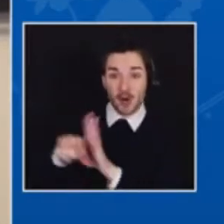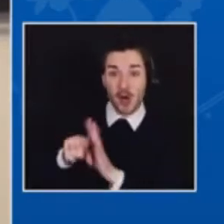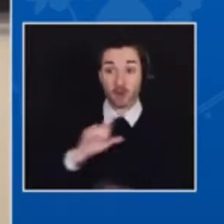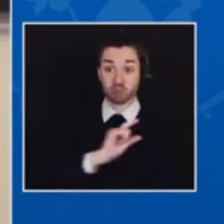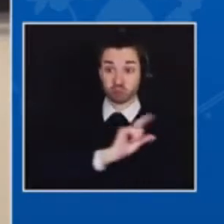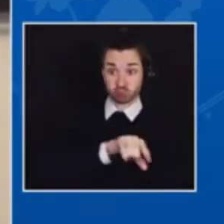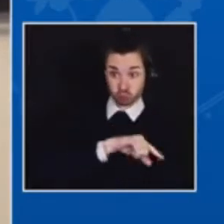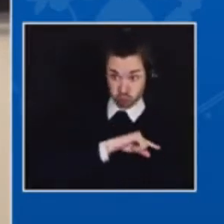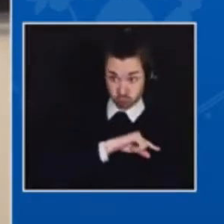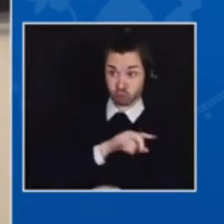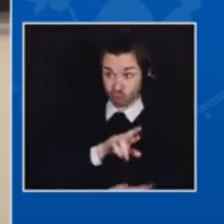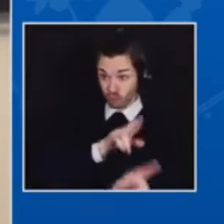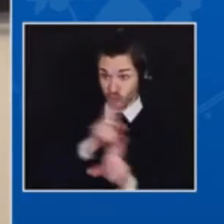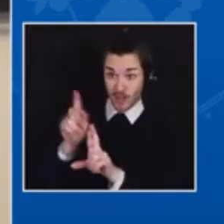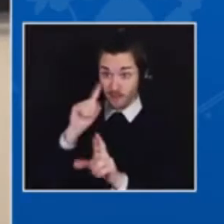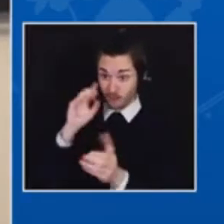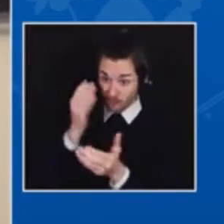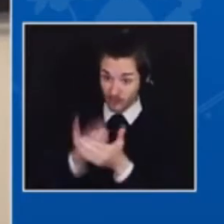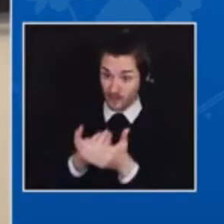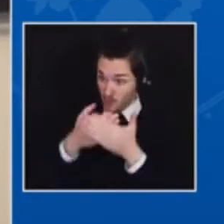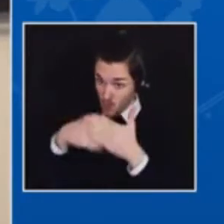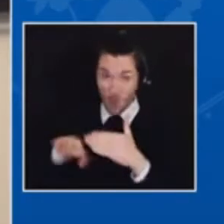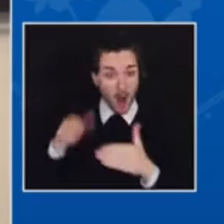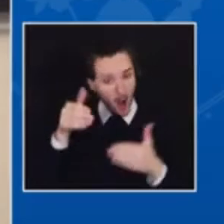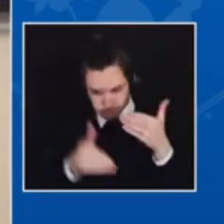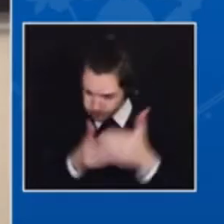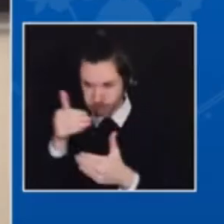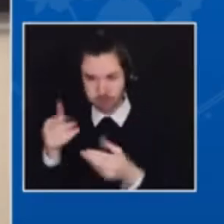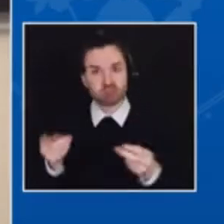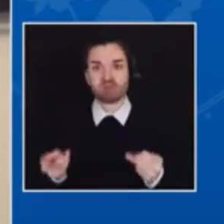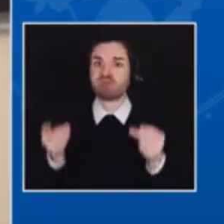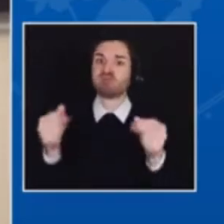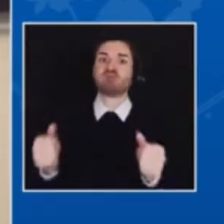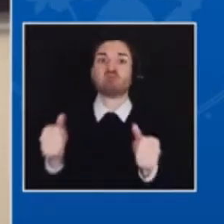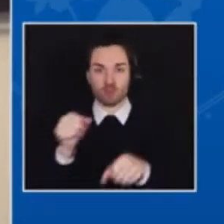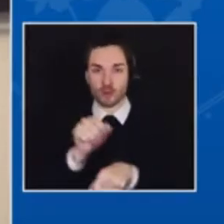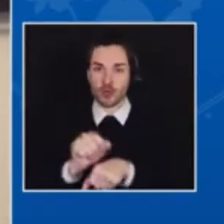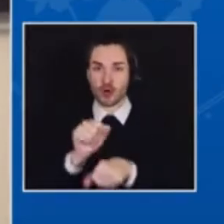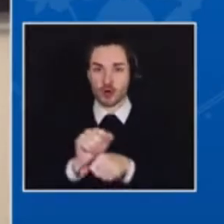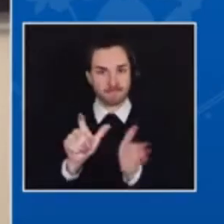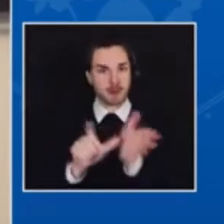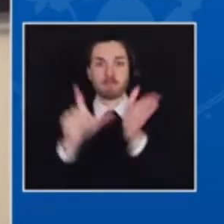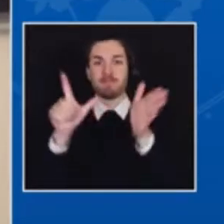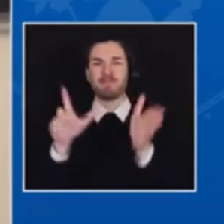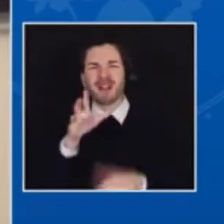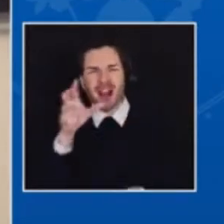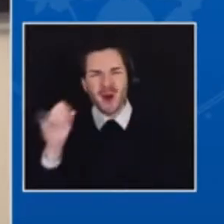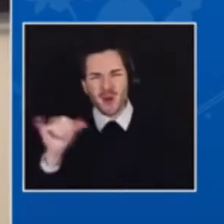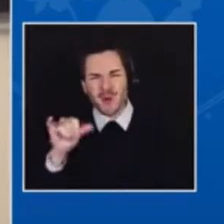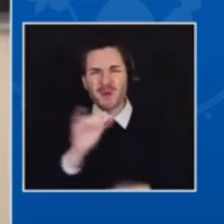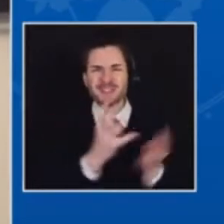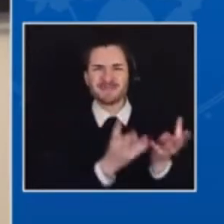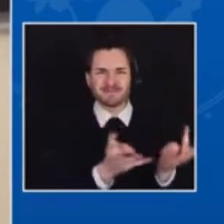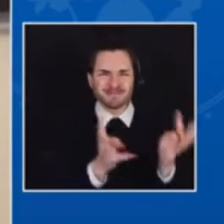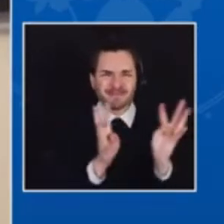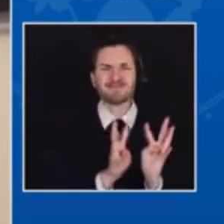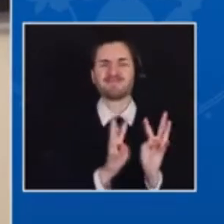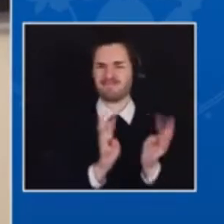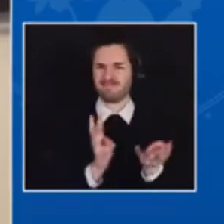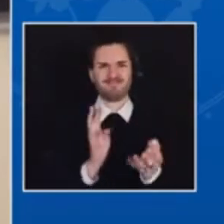address the crisis that our country is facing and he will also put together a team that looks like America that is diverse in terms of